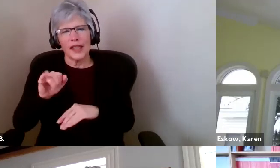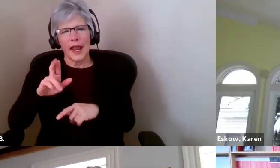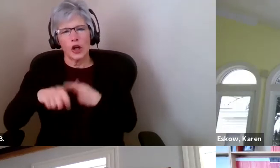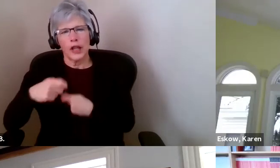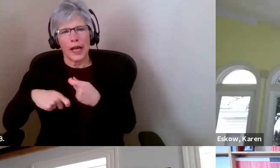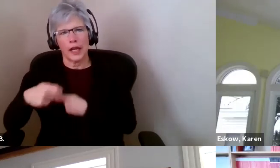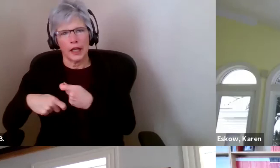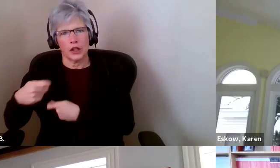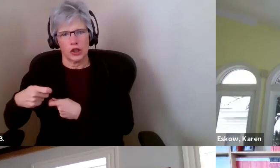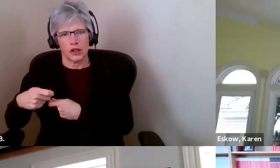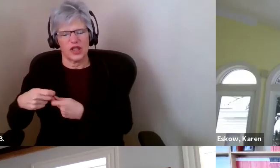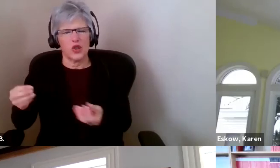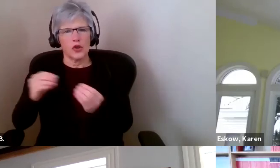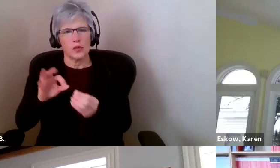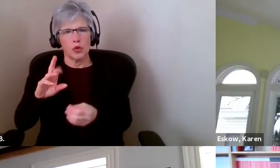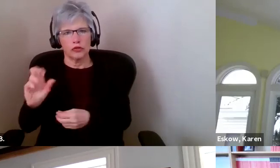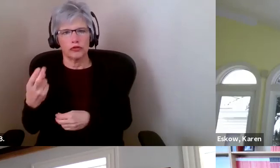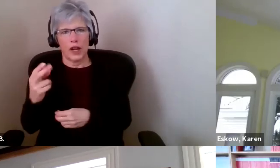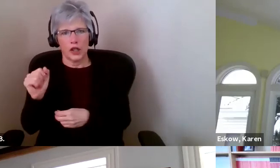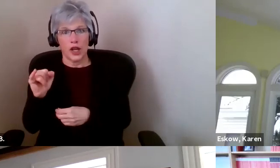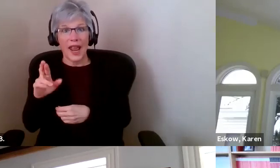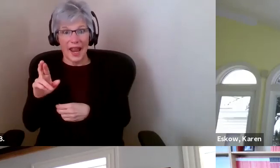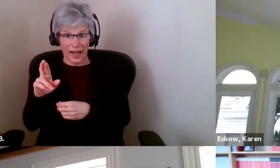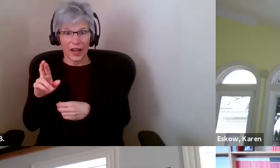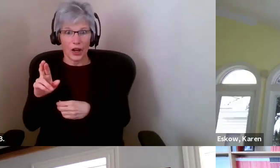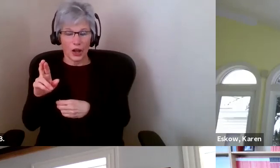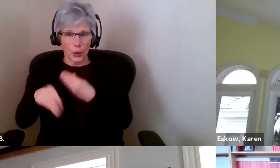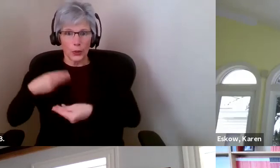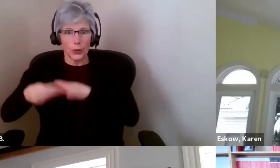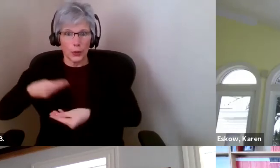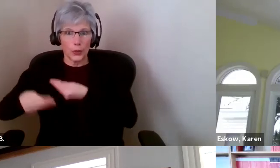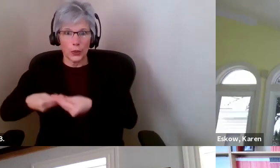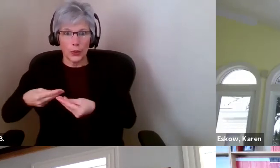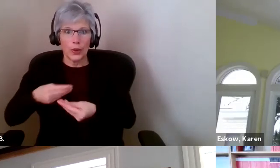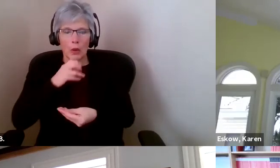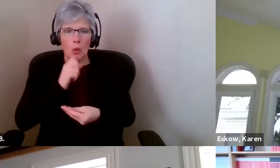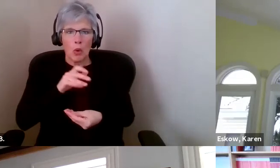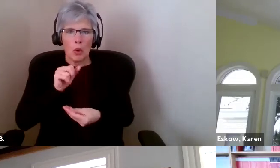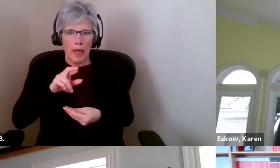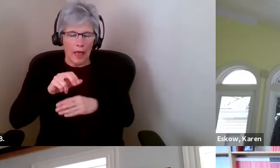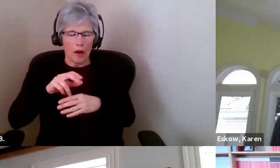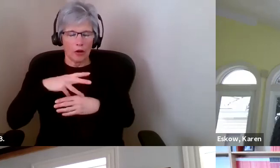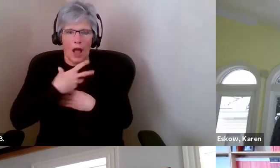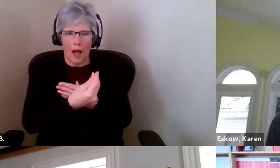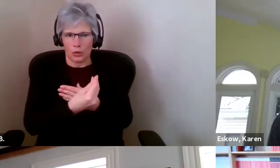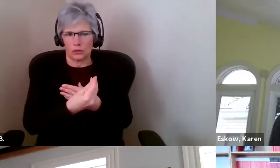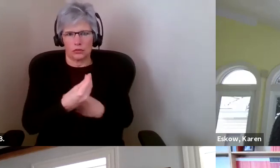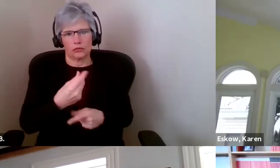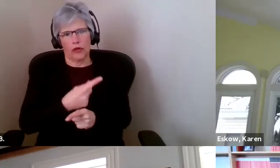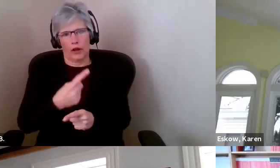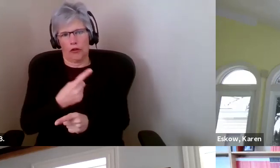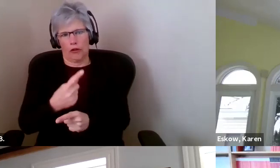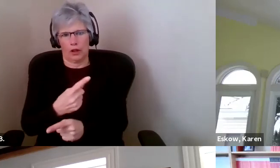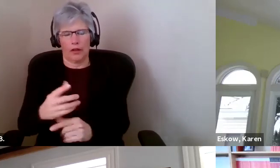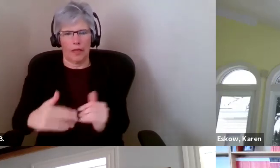so there's more fresh air being pumped in and more stale air being pumped out on a regular basis than what you've